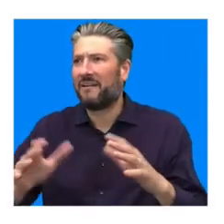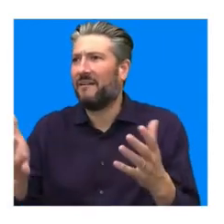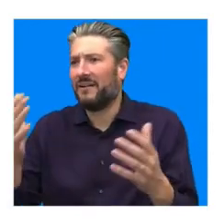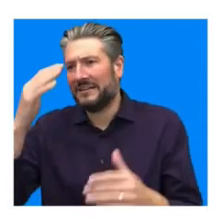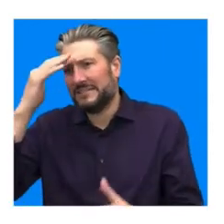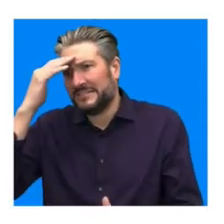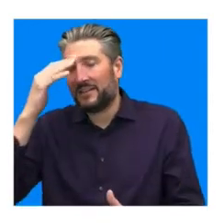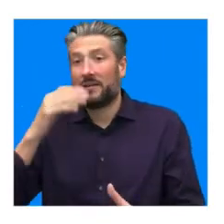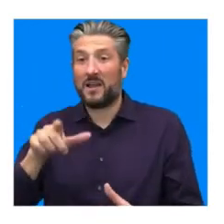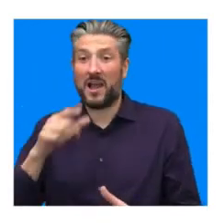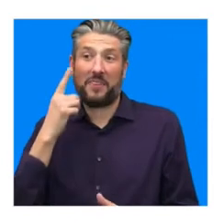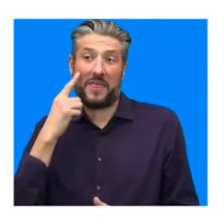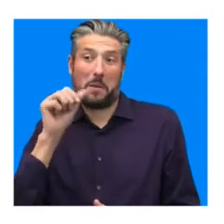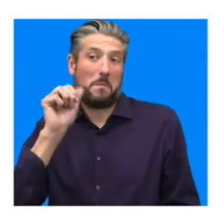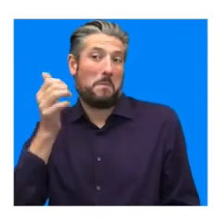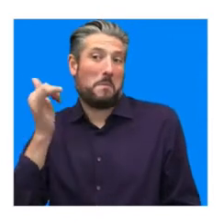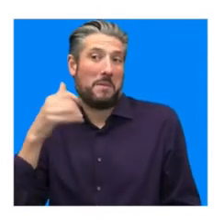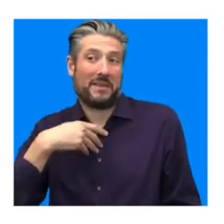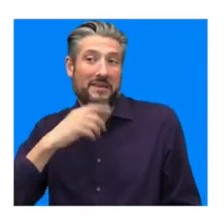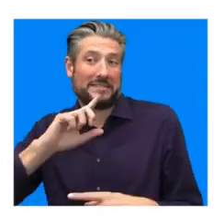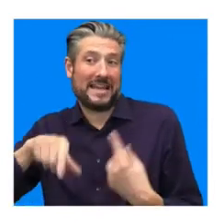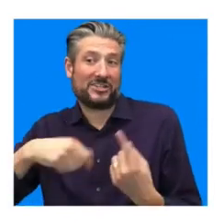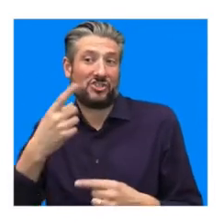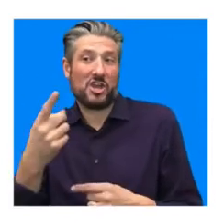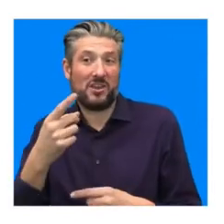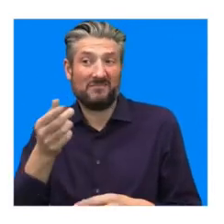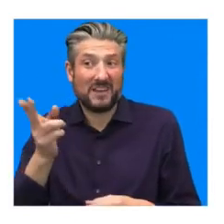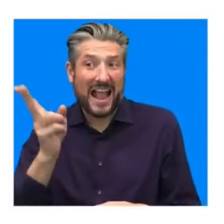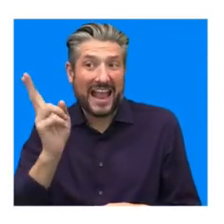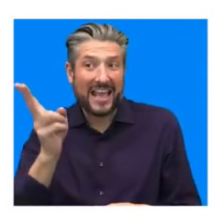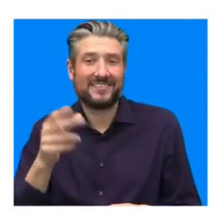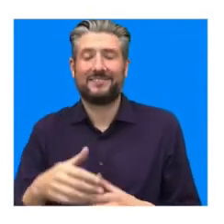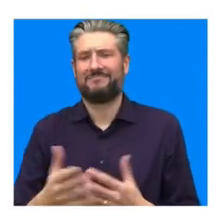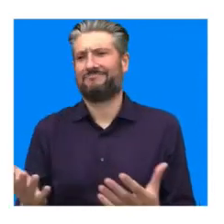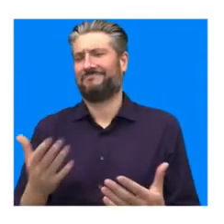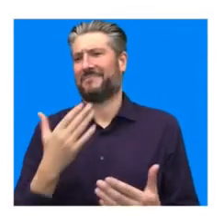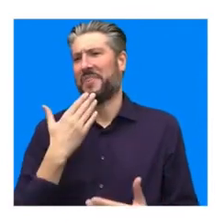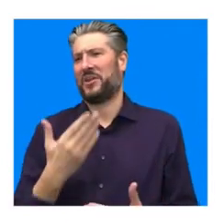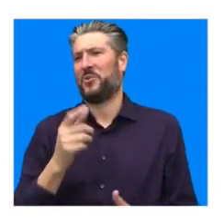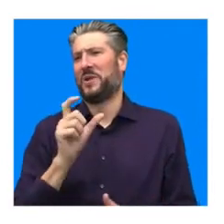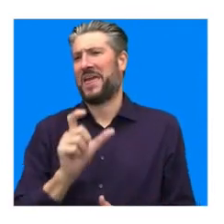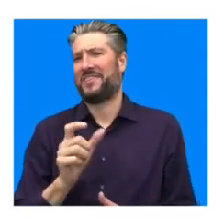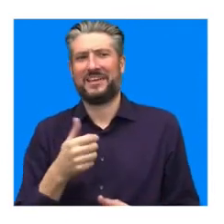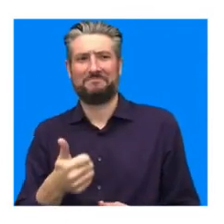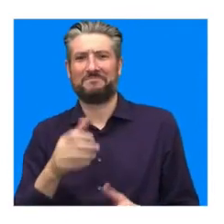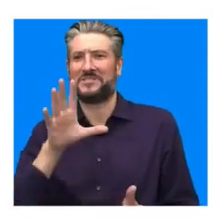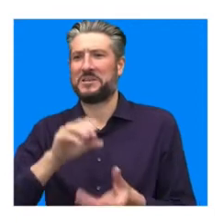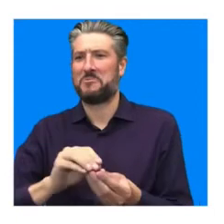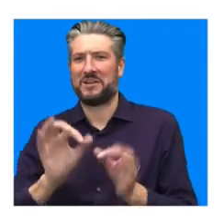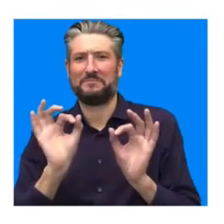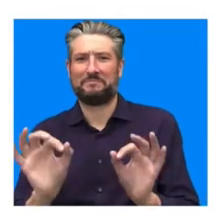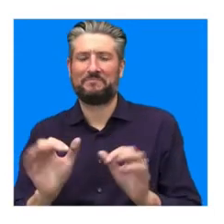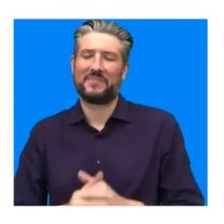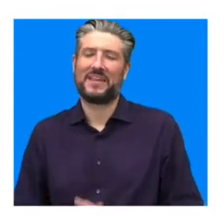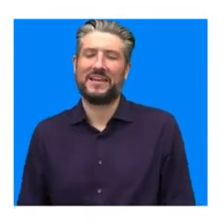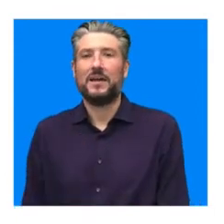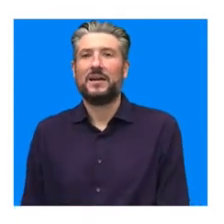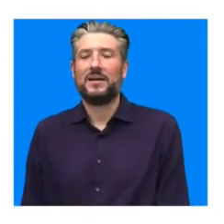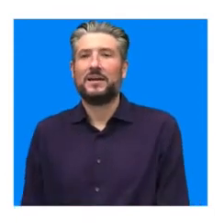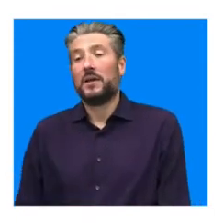one next year, so you know. Thank you, Kathy. I think that was a great summary. And yes, I